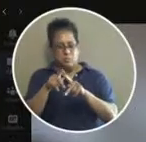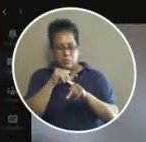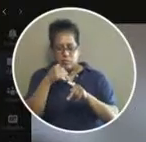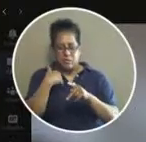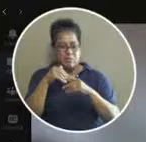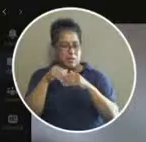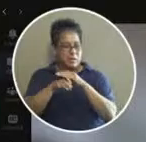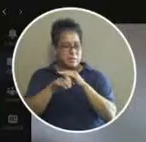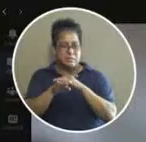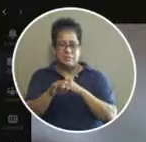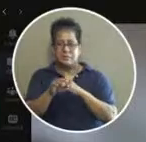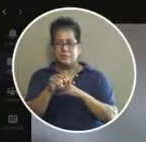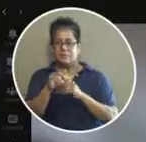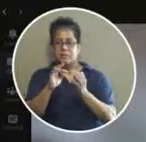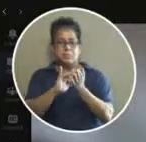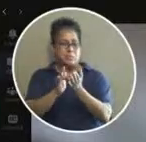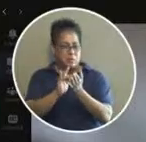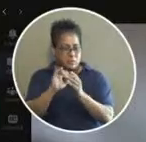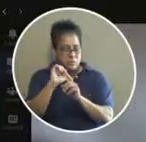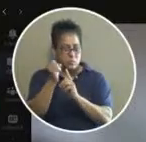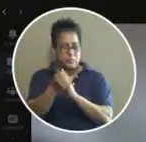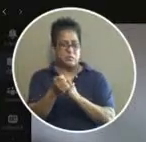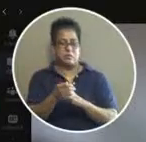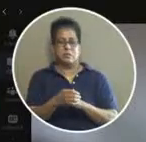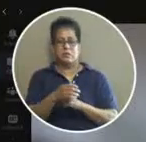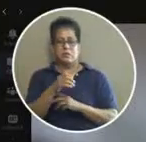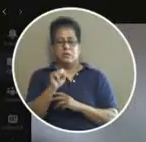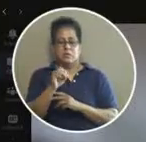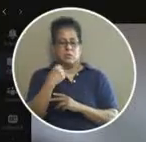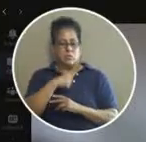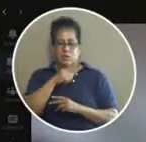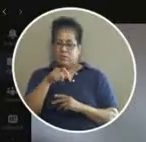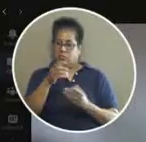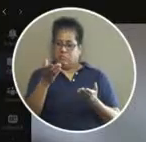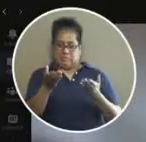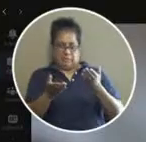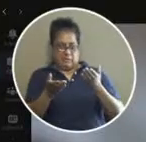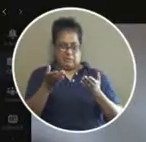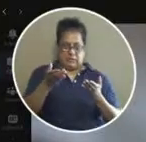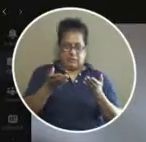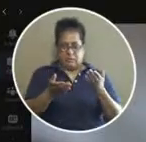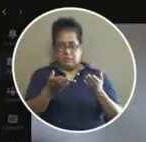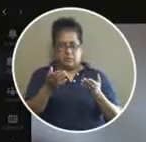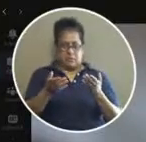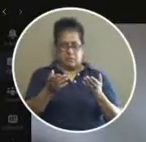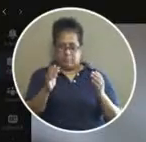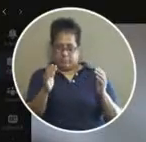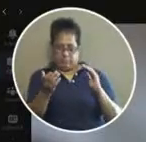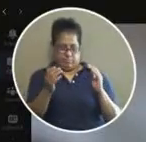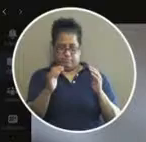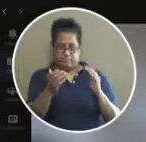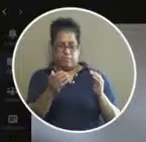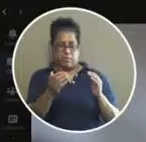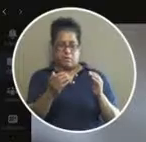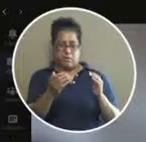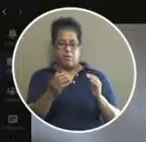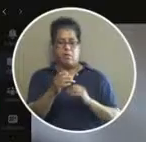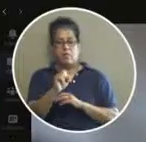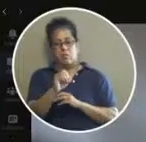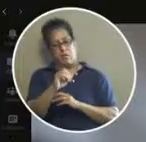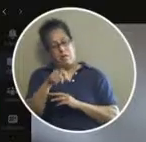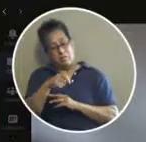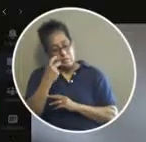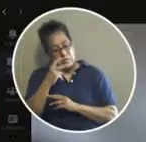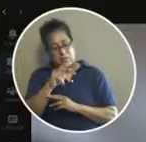access to medical situations. And so we have to balance those two. So yeah, we would look at it on a case